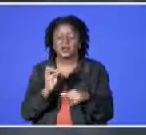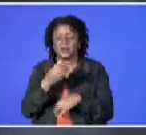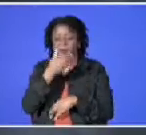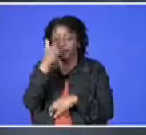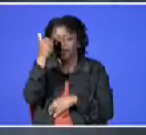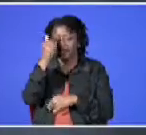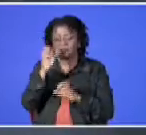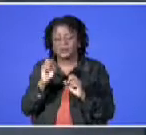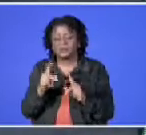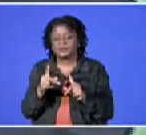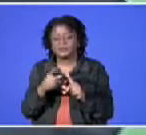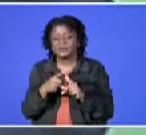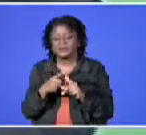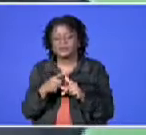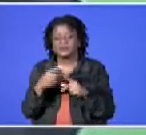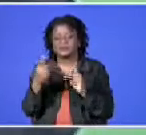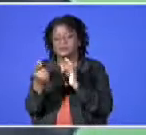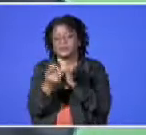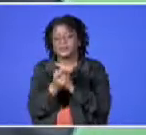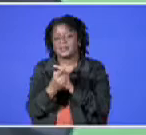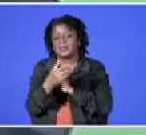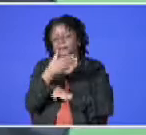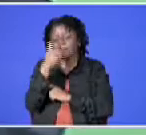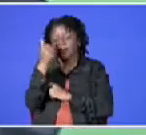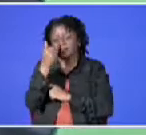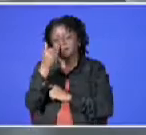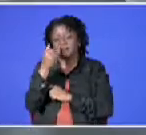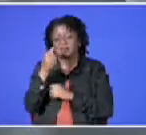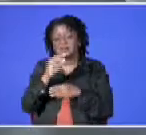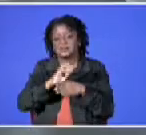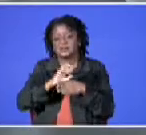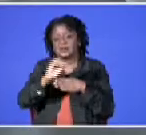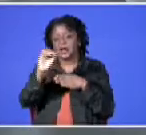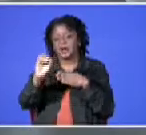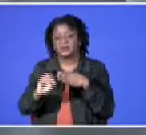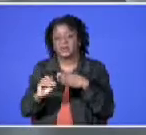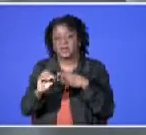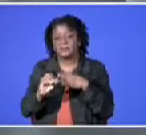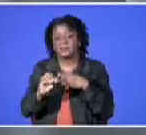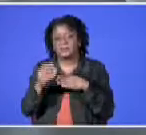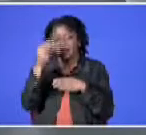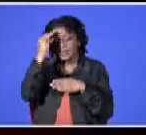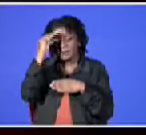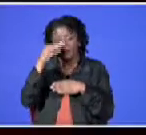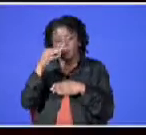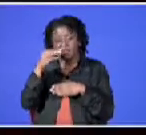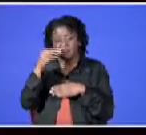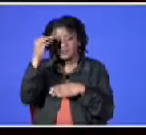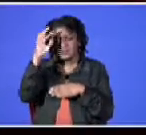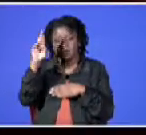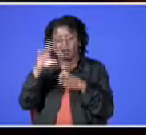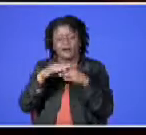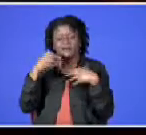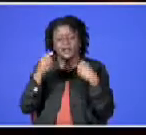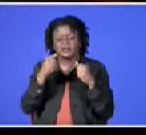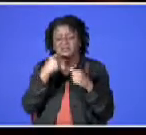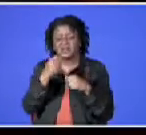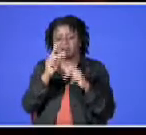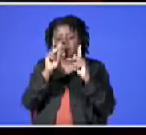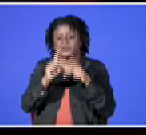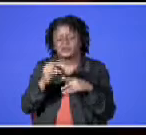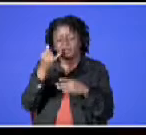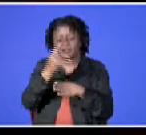the best outcome of this unfortunate situation for all. The Minister of Health says case identification, testing,